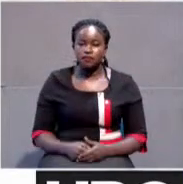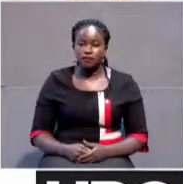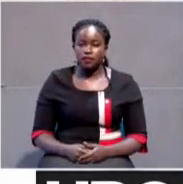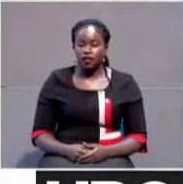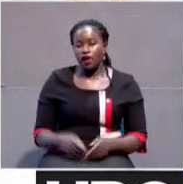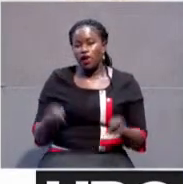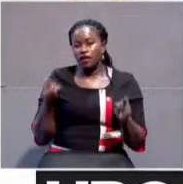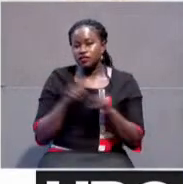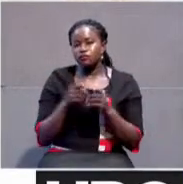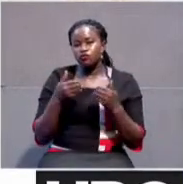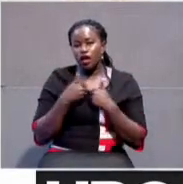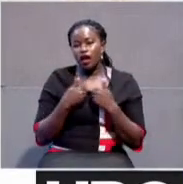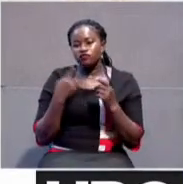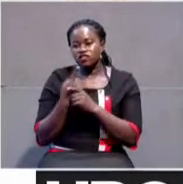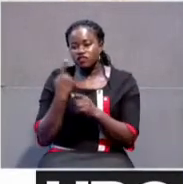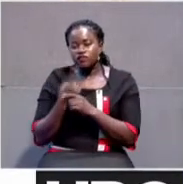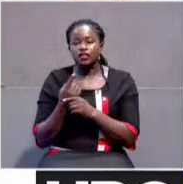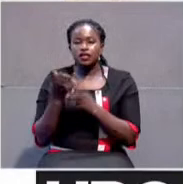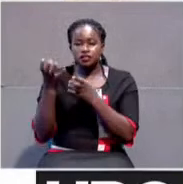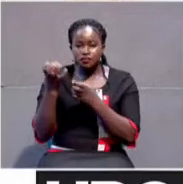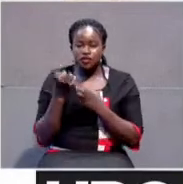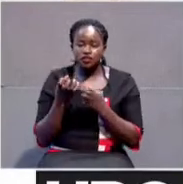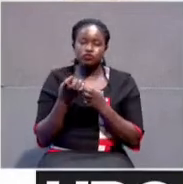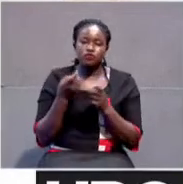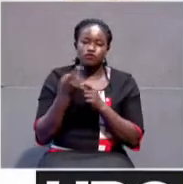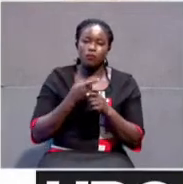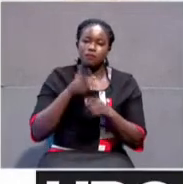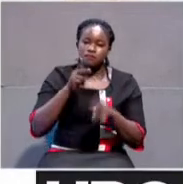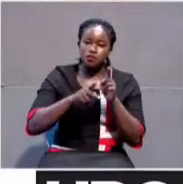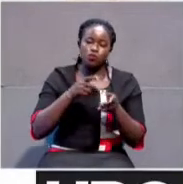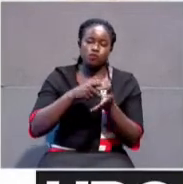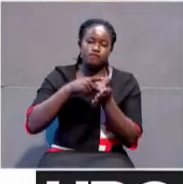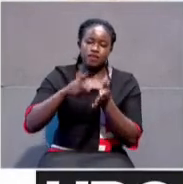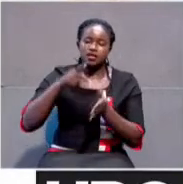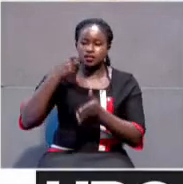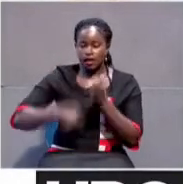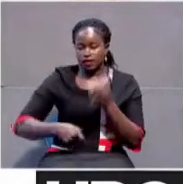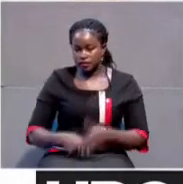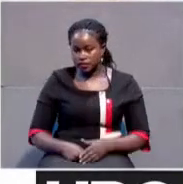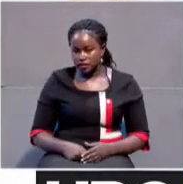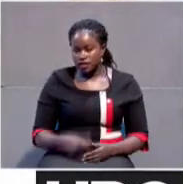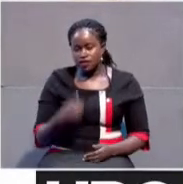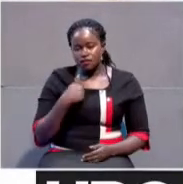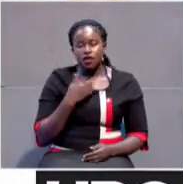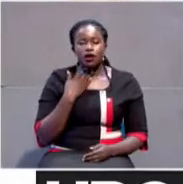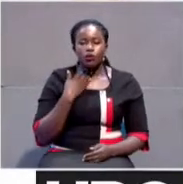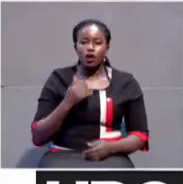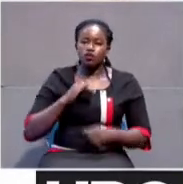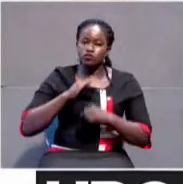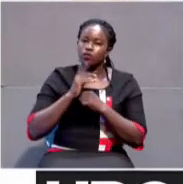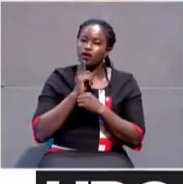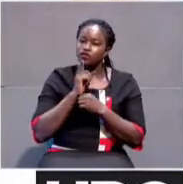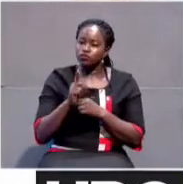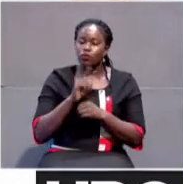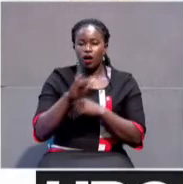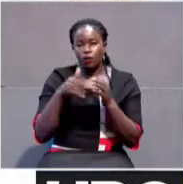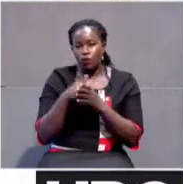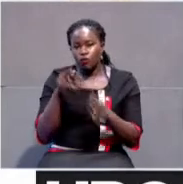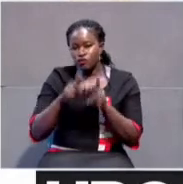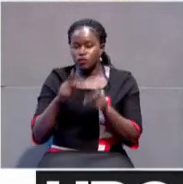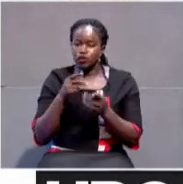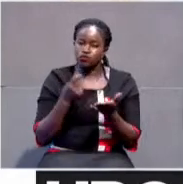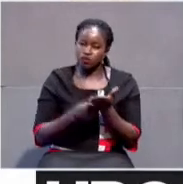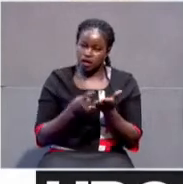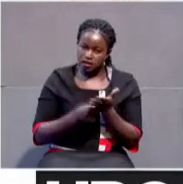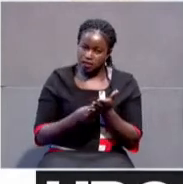enormous expectations from the taxpayers. I want to assure all Ugandans that defense